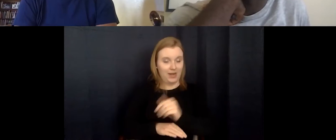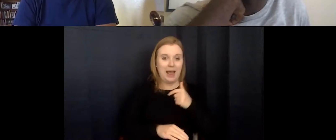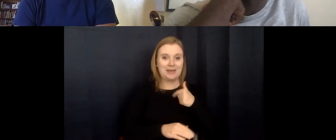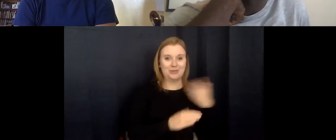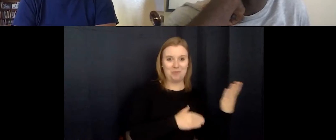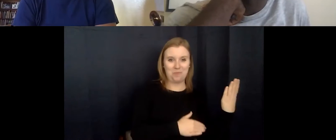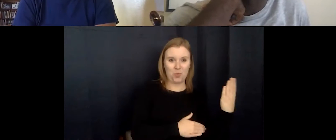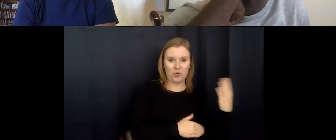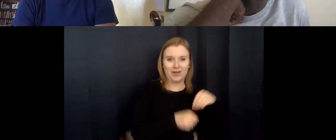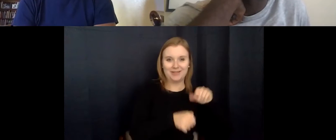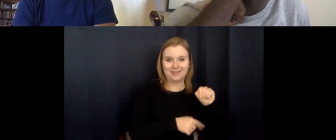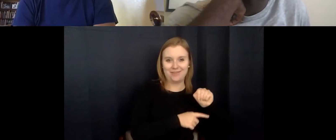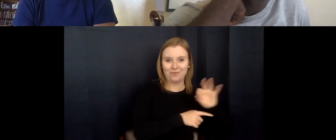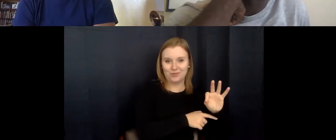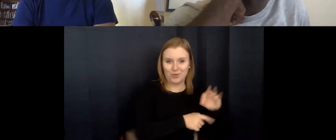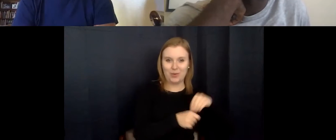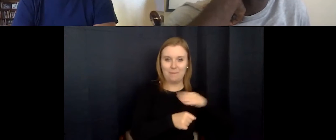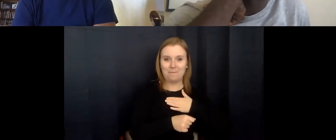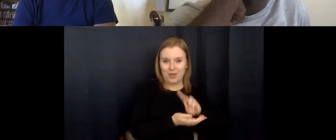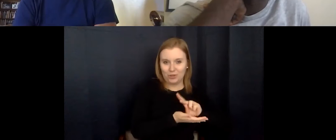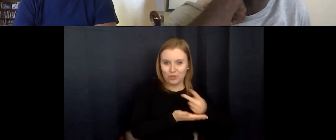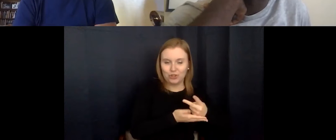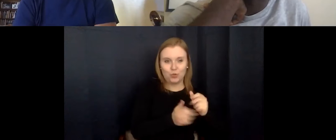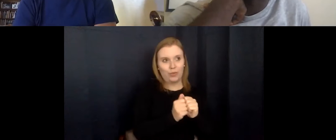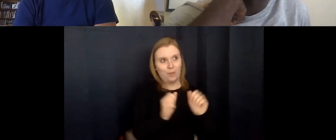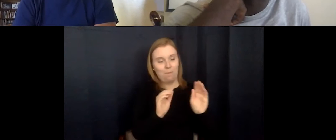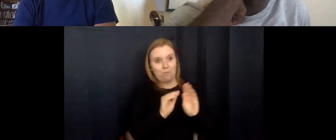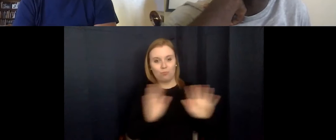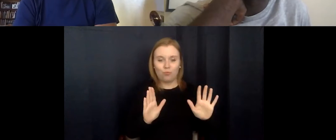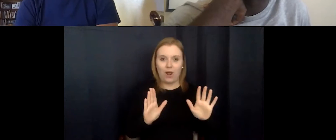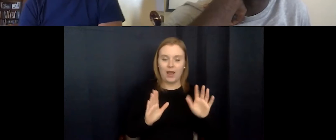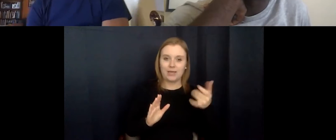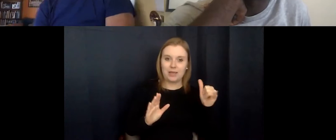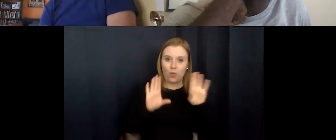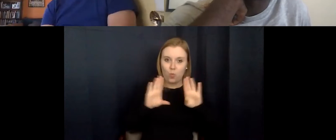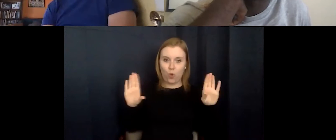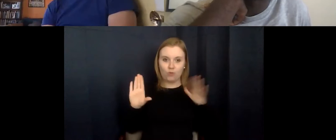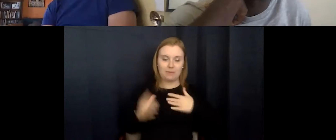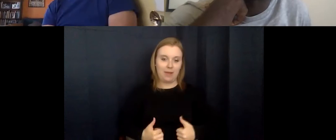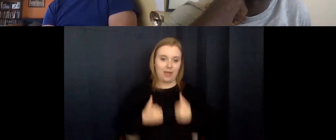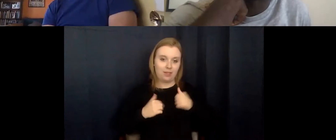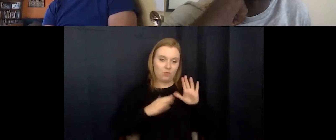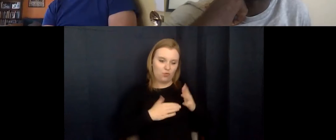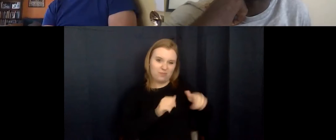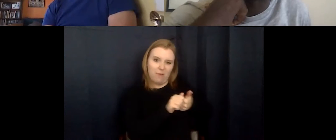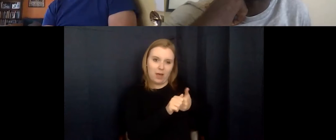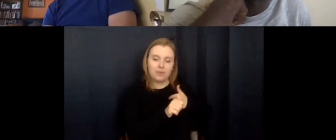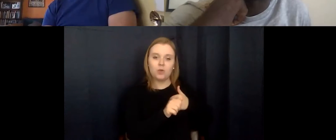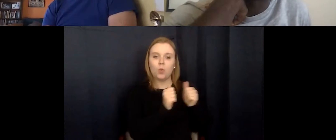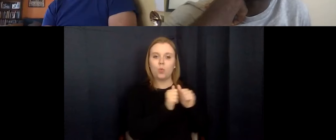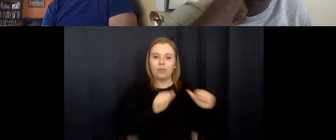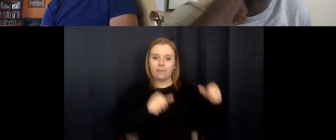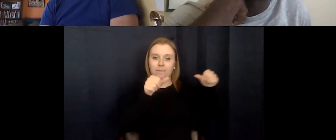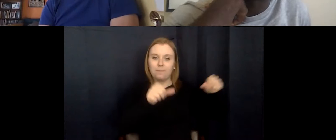San Francisco with bright yellow walls and my living room behind me with a poster that I love on the wall